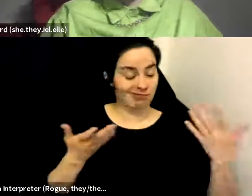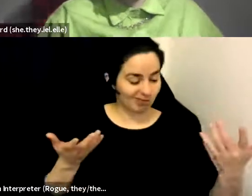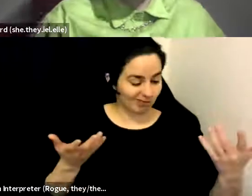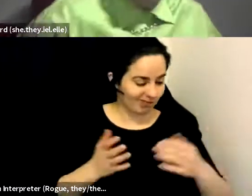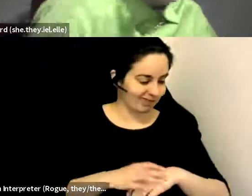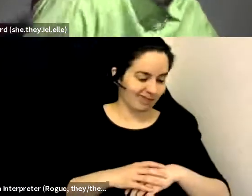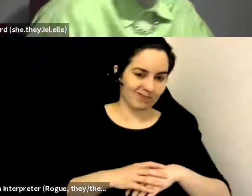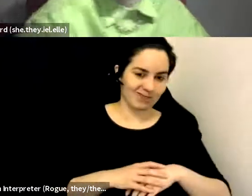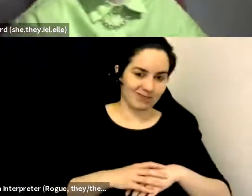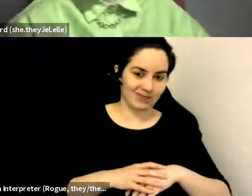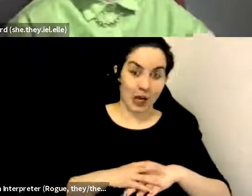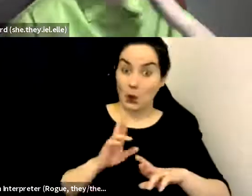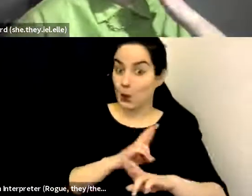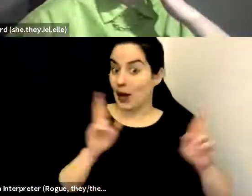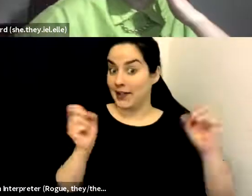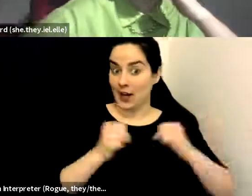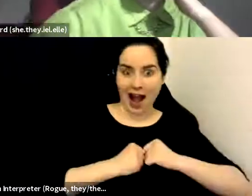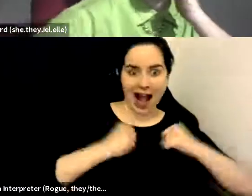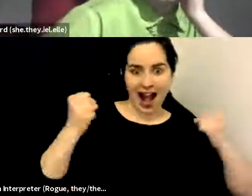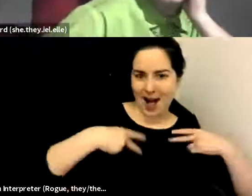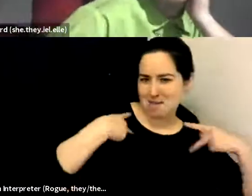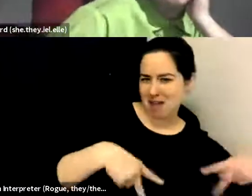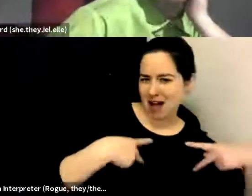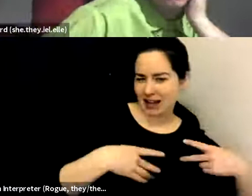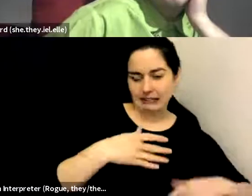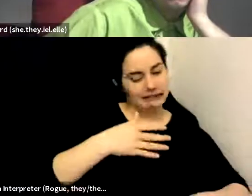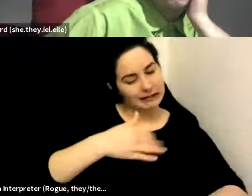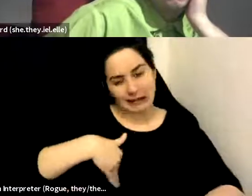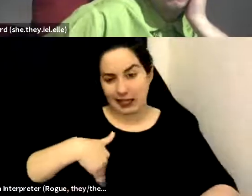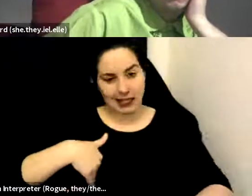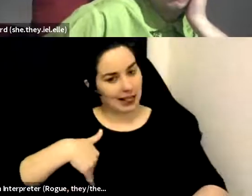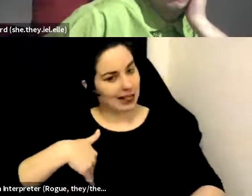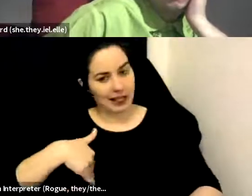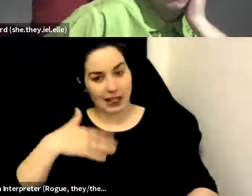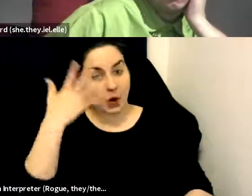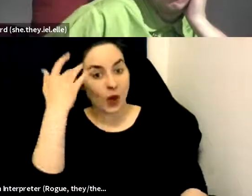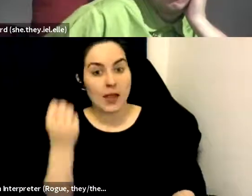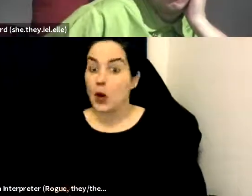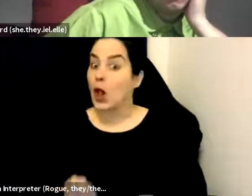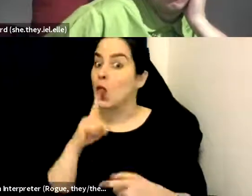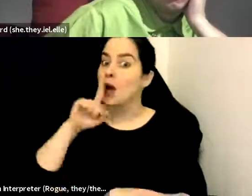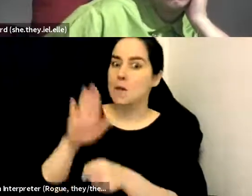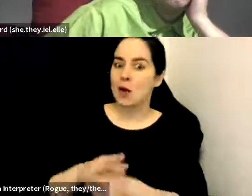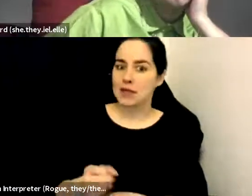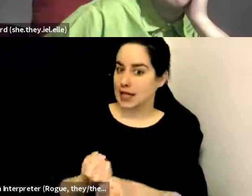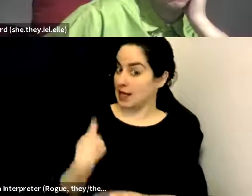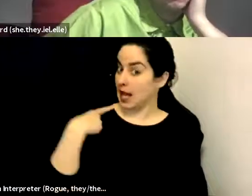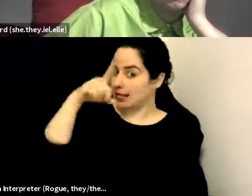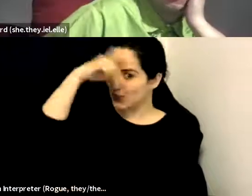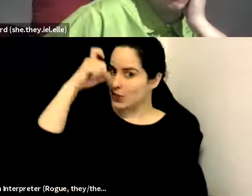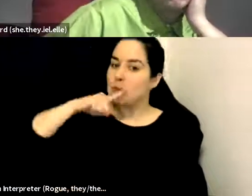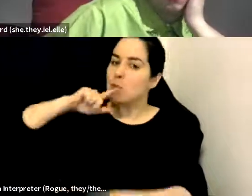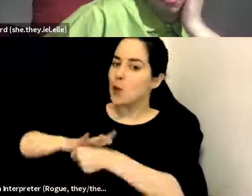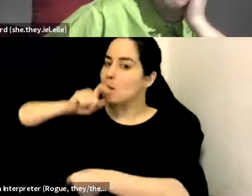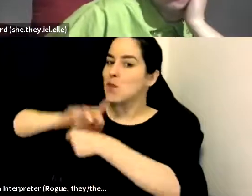I don't know if we're quite ready for a coming out party yet, because a lot of people made a lot of promises after last summer and then did not follow